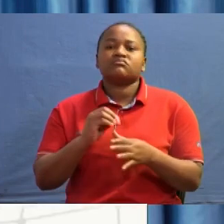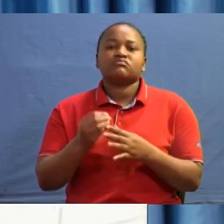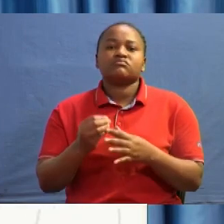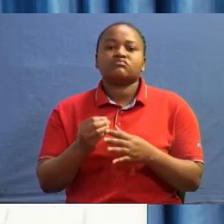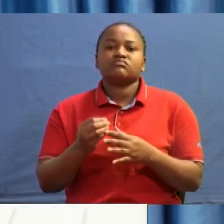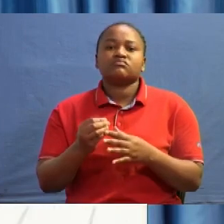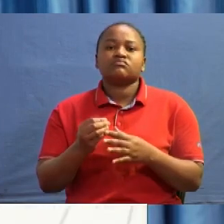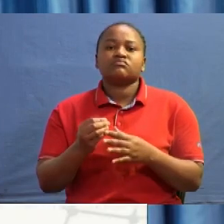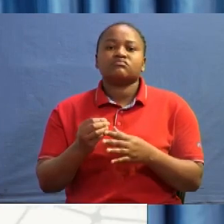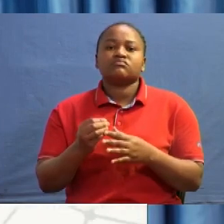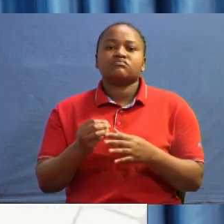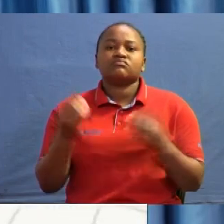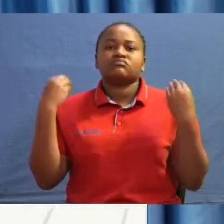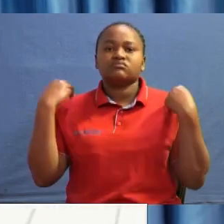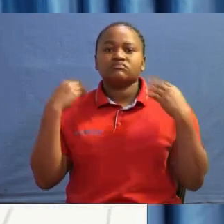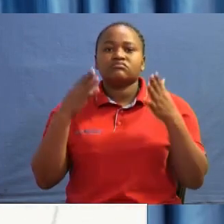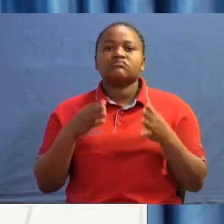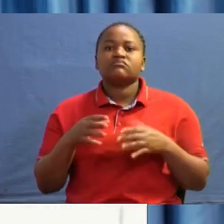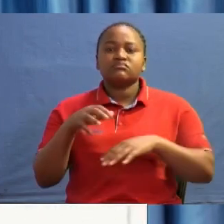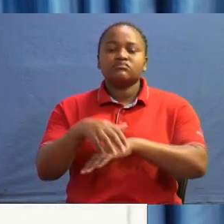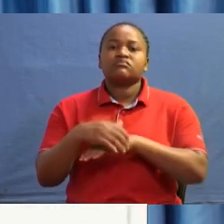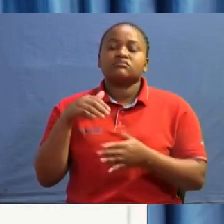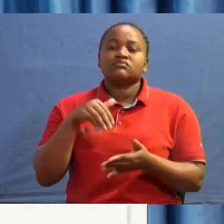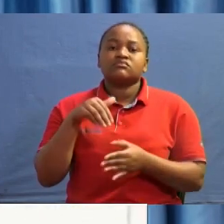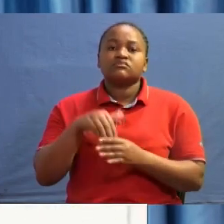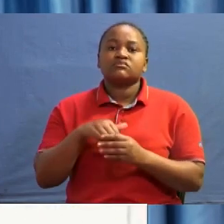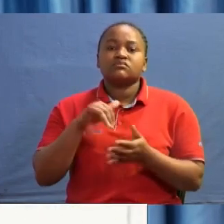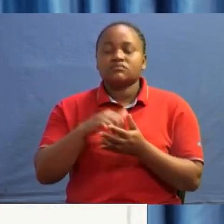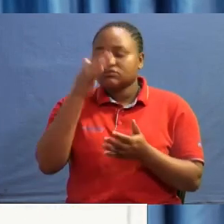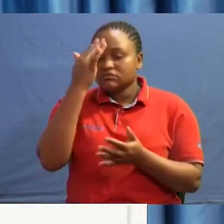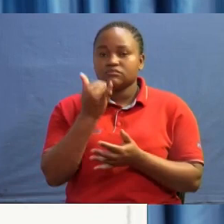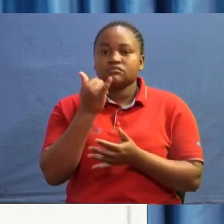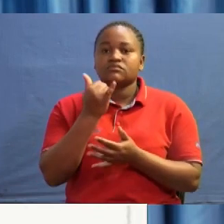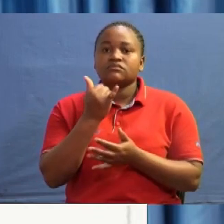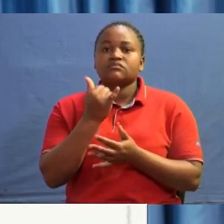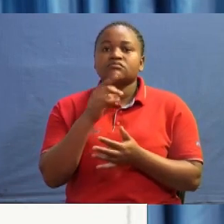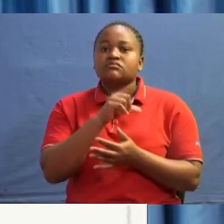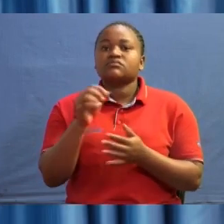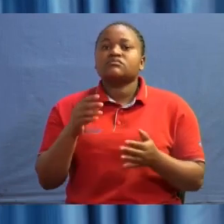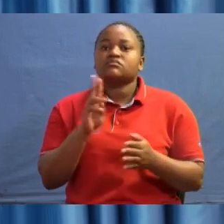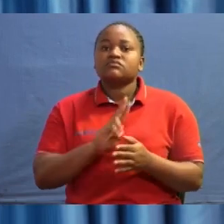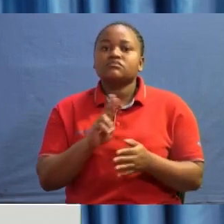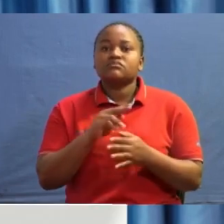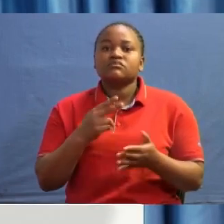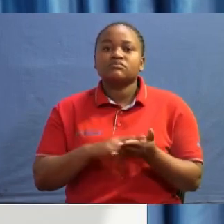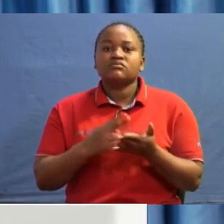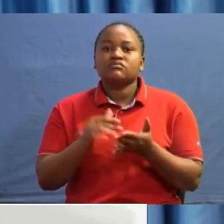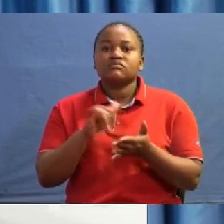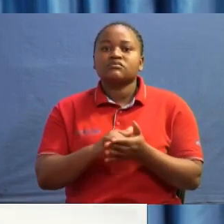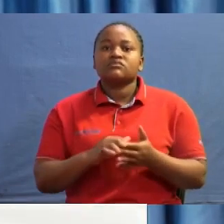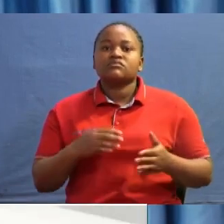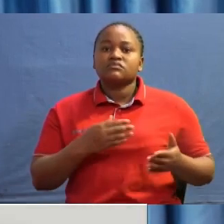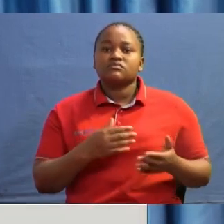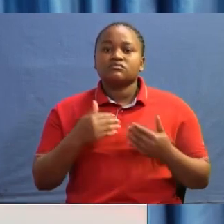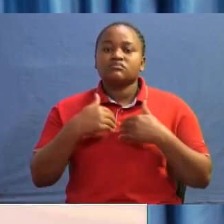interns, to be taken in, and that is why we are going to spend the resources that we have to make